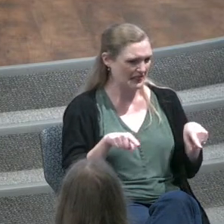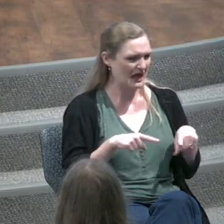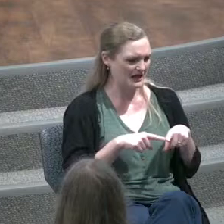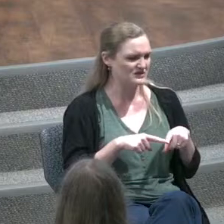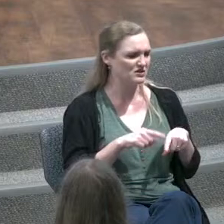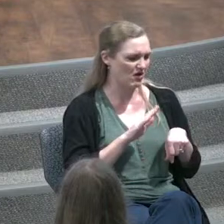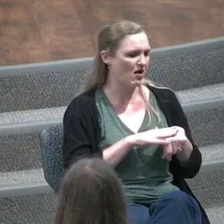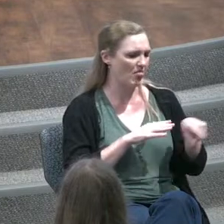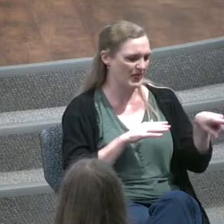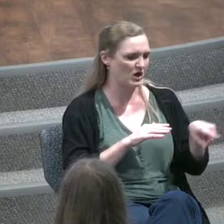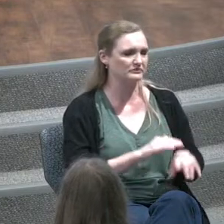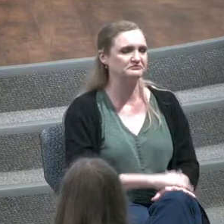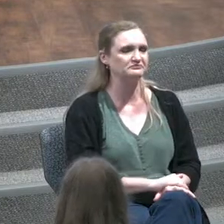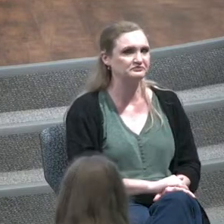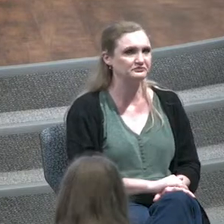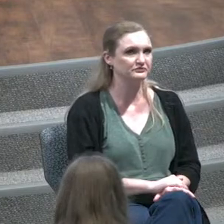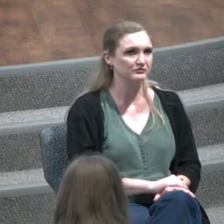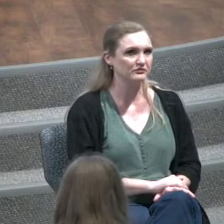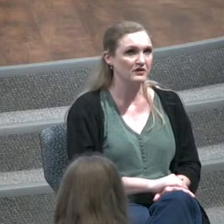are out there.